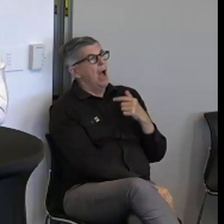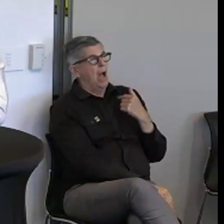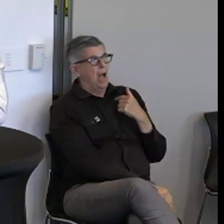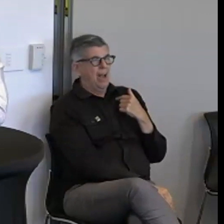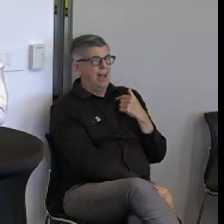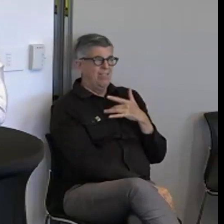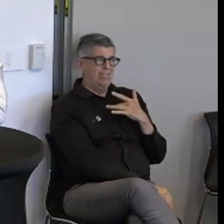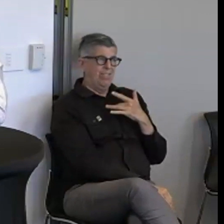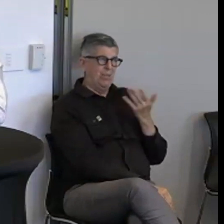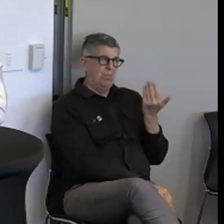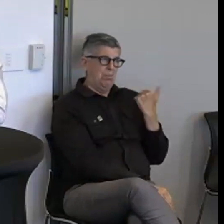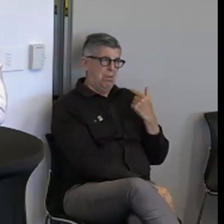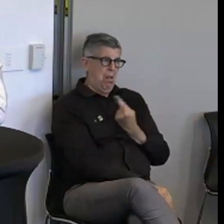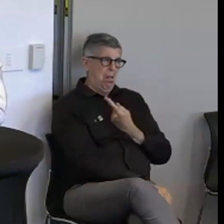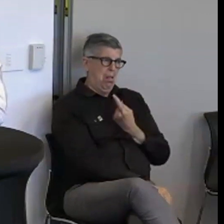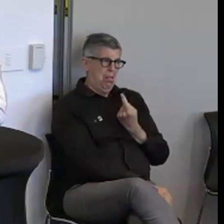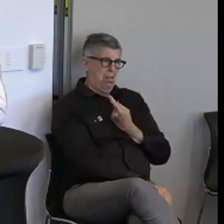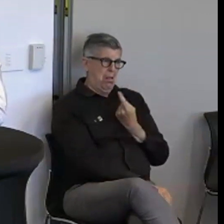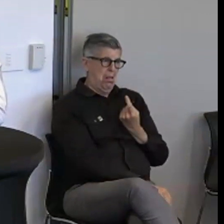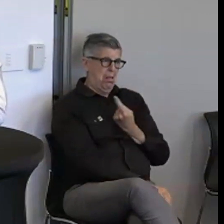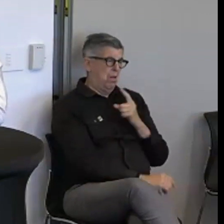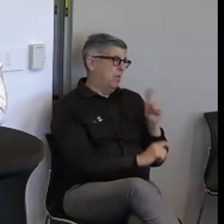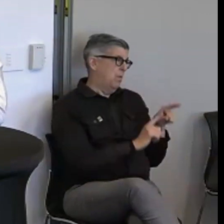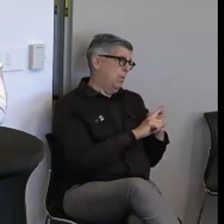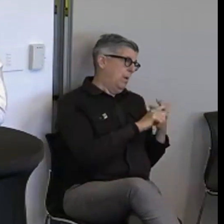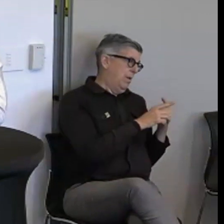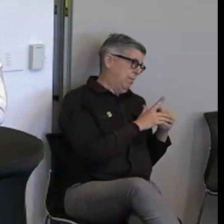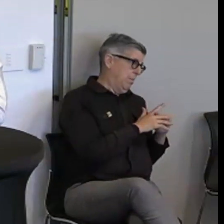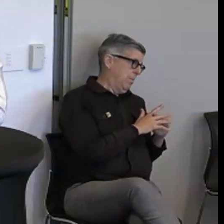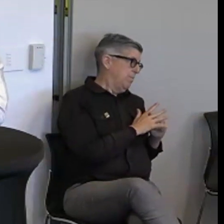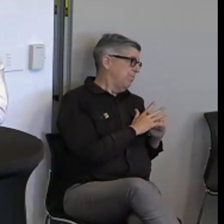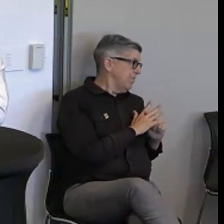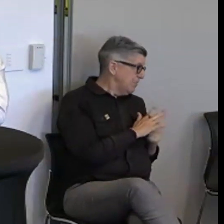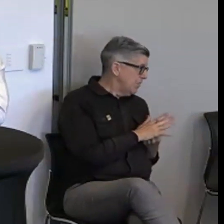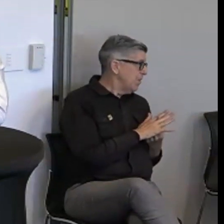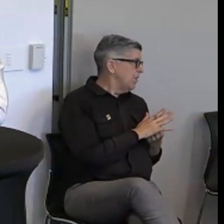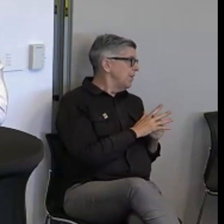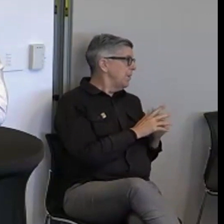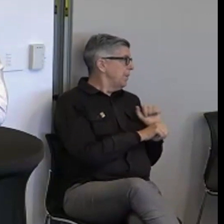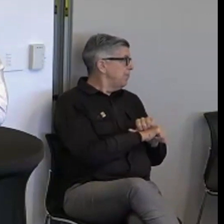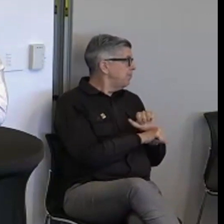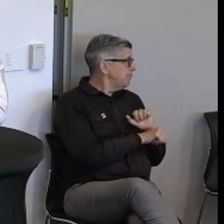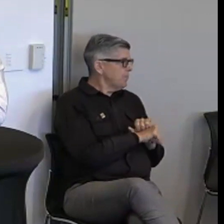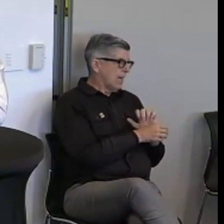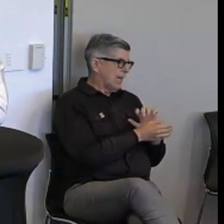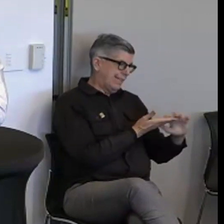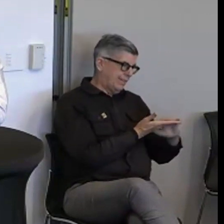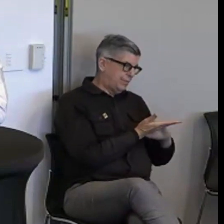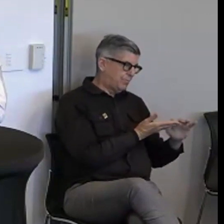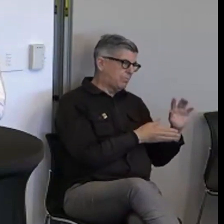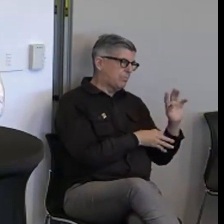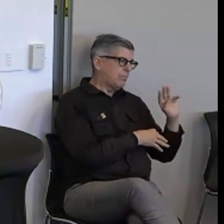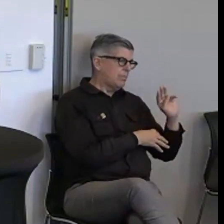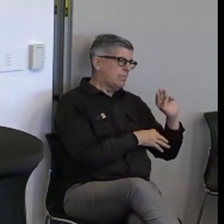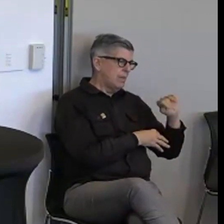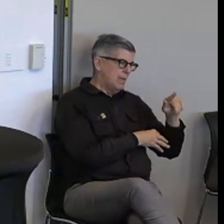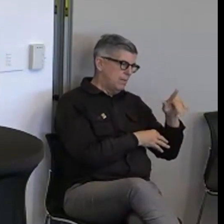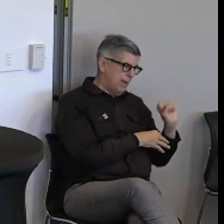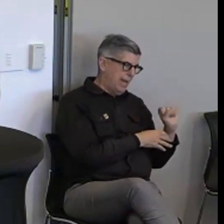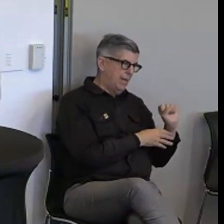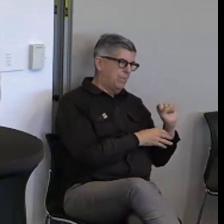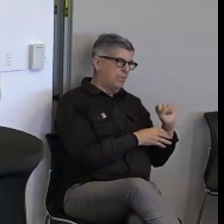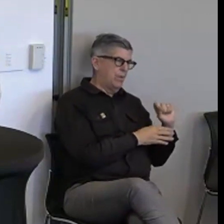but I felt like I was alone early on in my work with tactile maps and tactile graphics. I was a